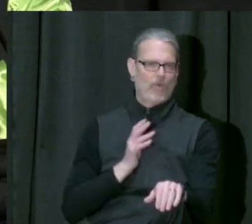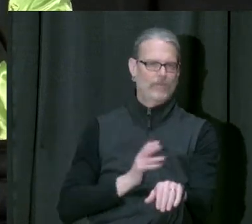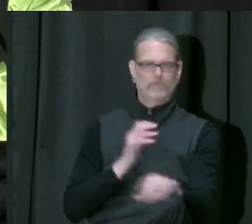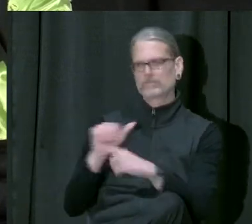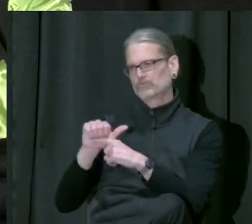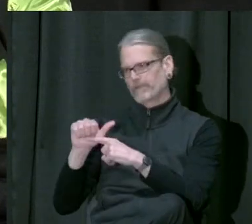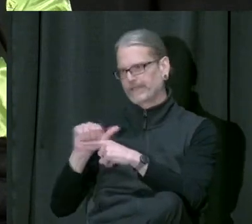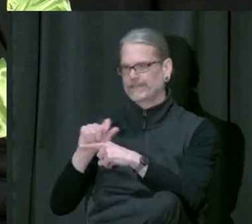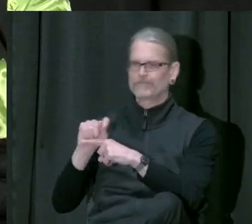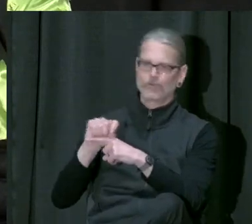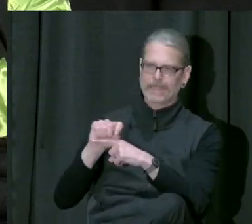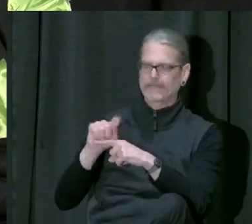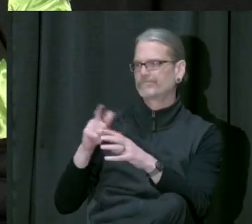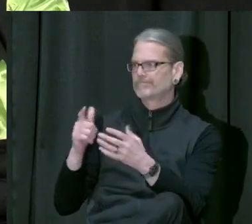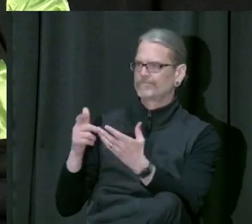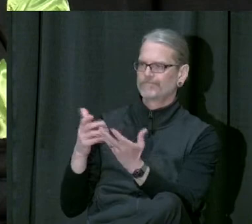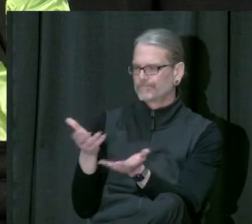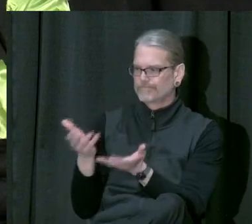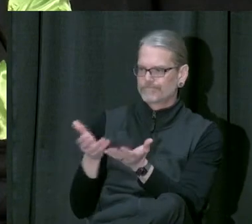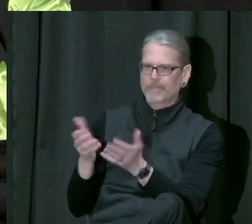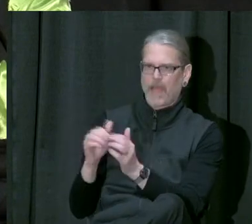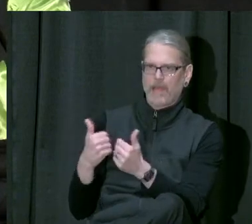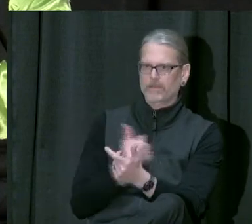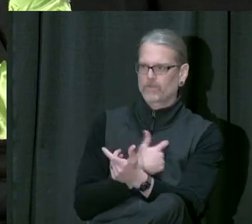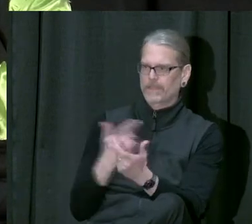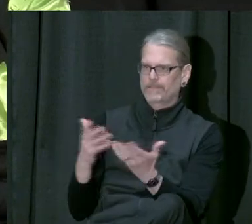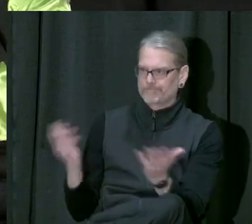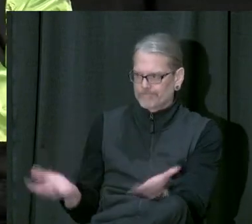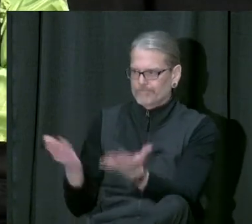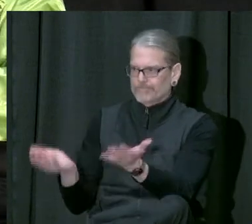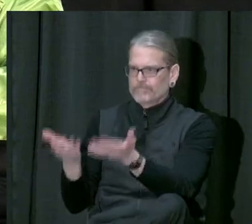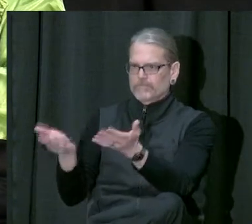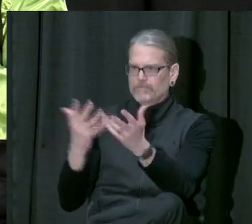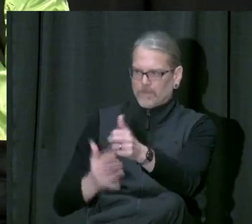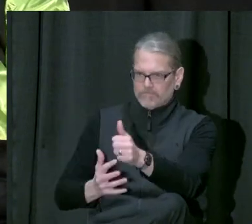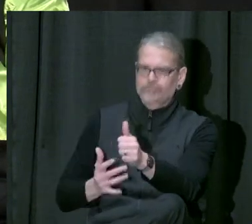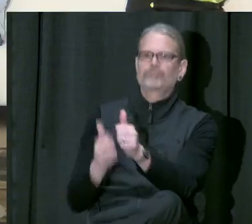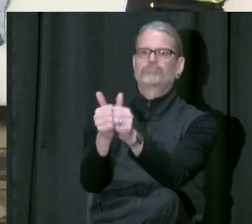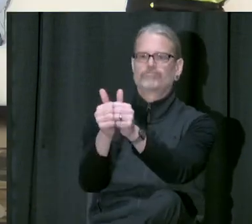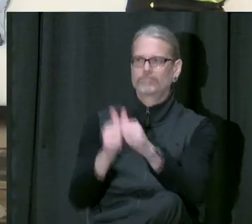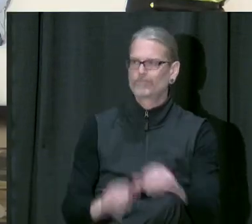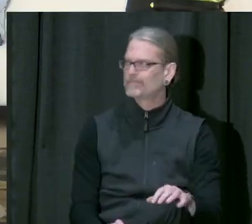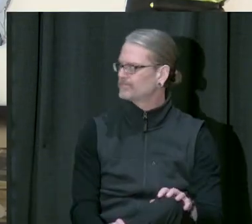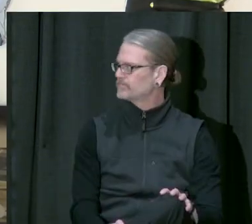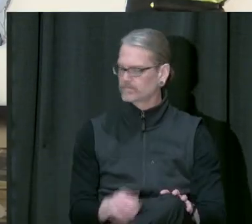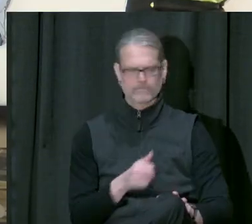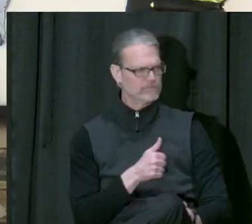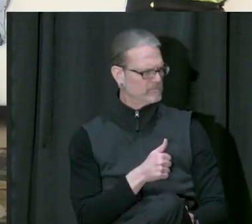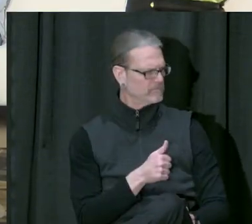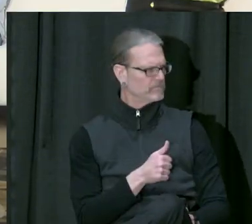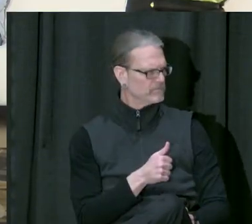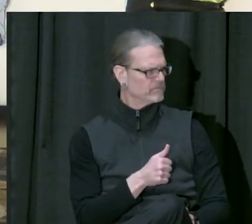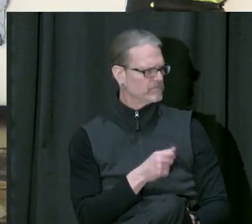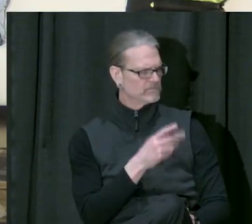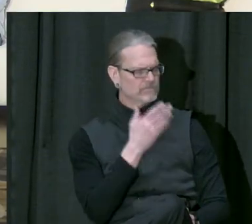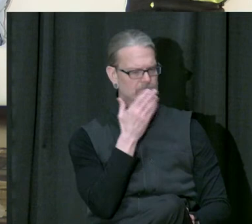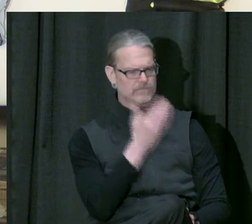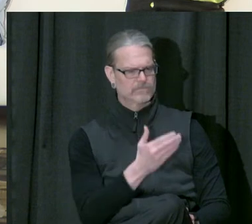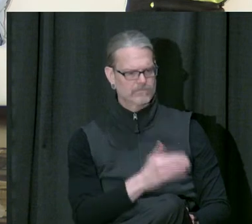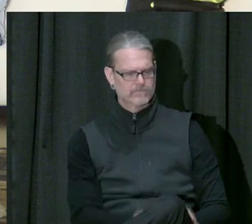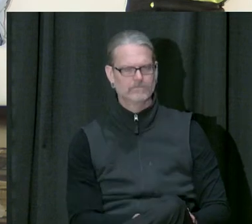training program, and how do we get you get you up to speed? Yeah, excellent, very good.